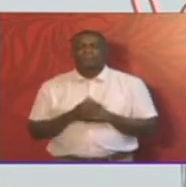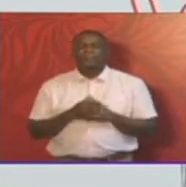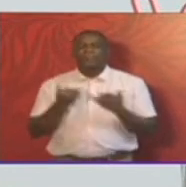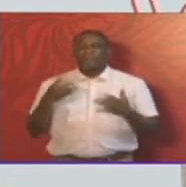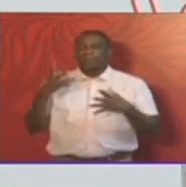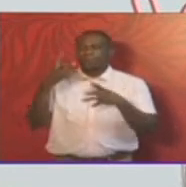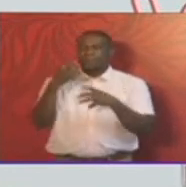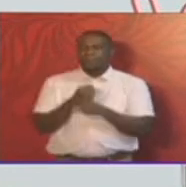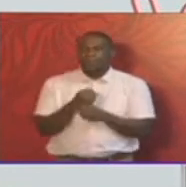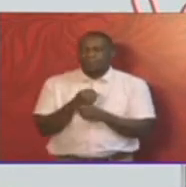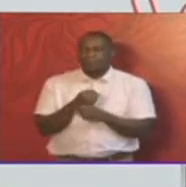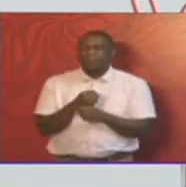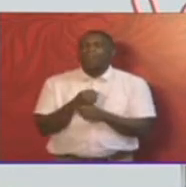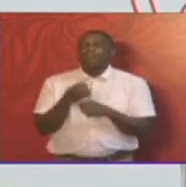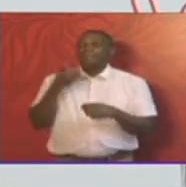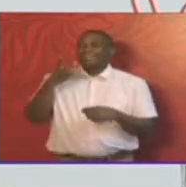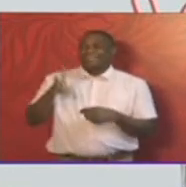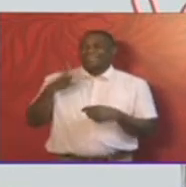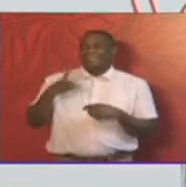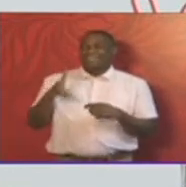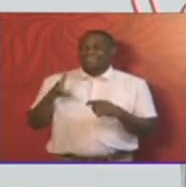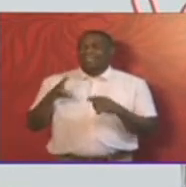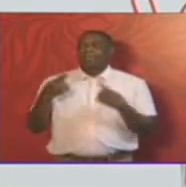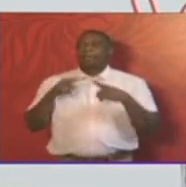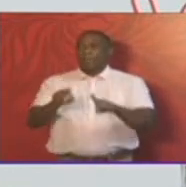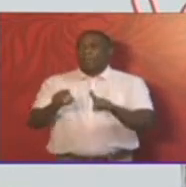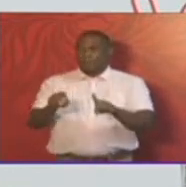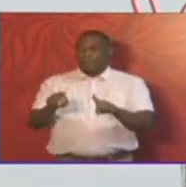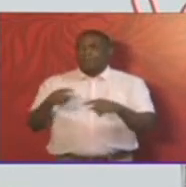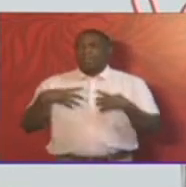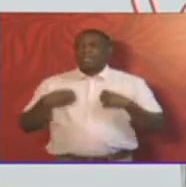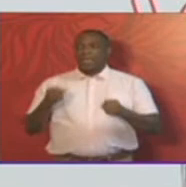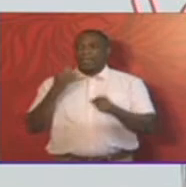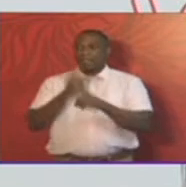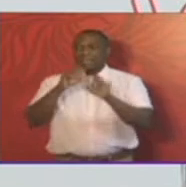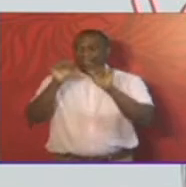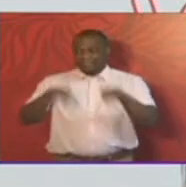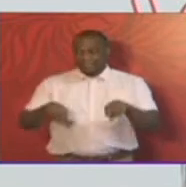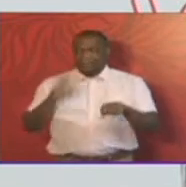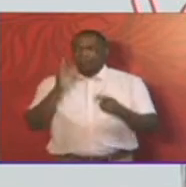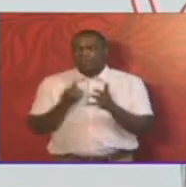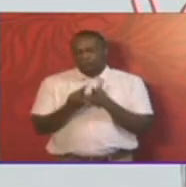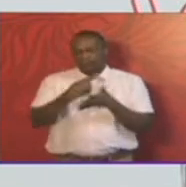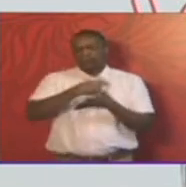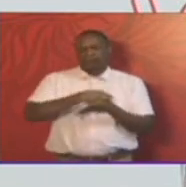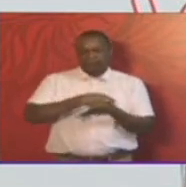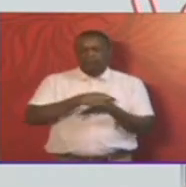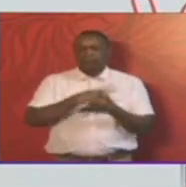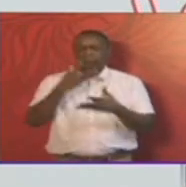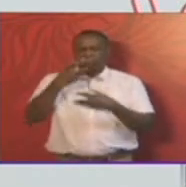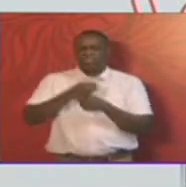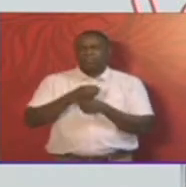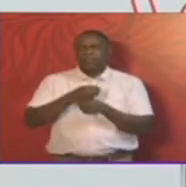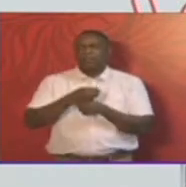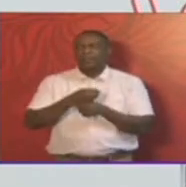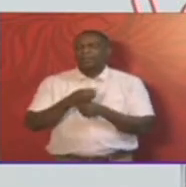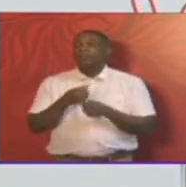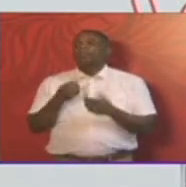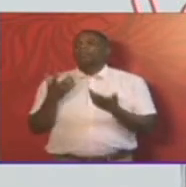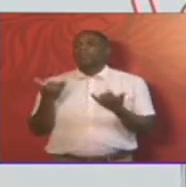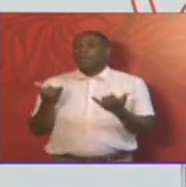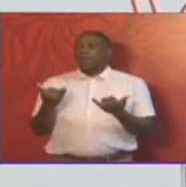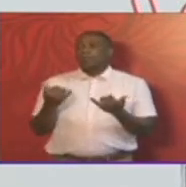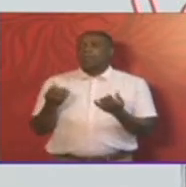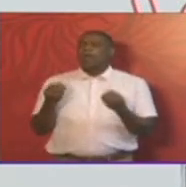status of the 16 facilities within the parallel healthcare system across Trinidad and Tobago. Our current capacity at this point in time